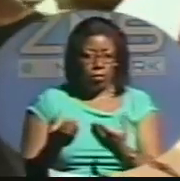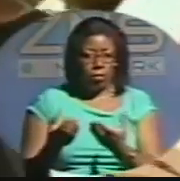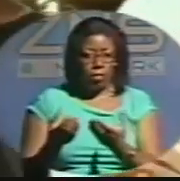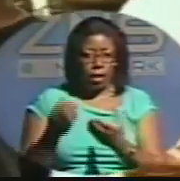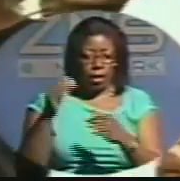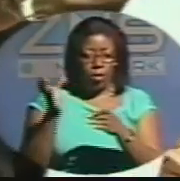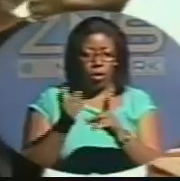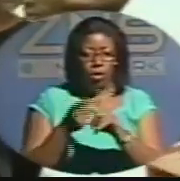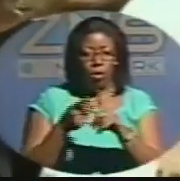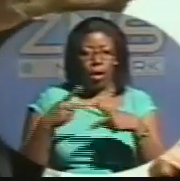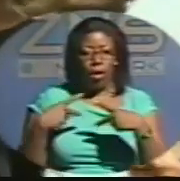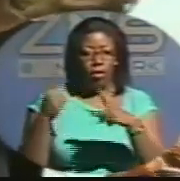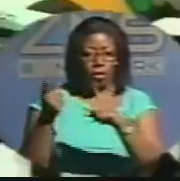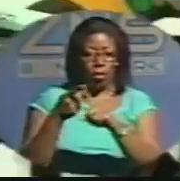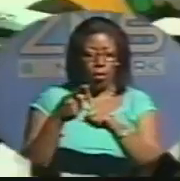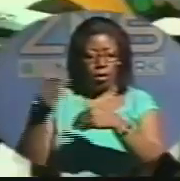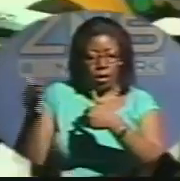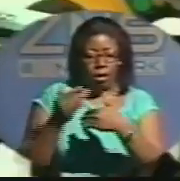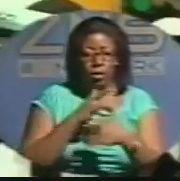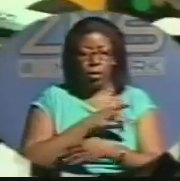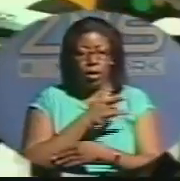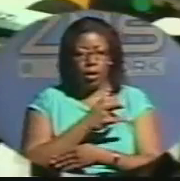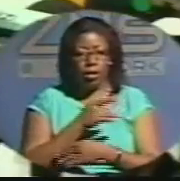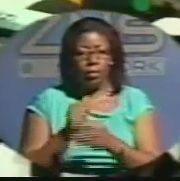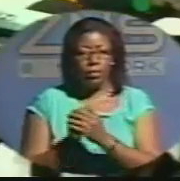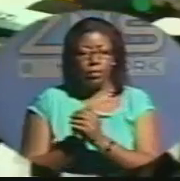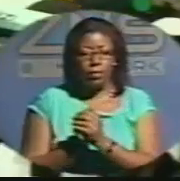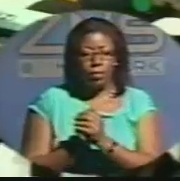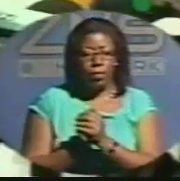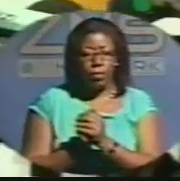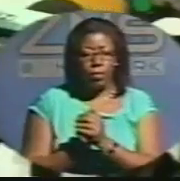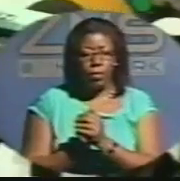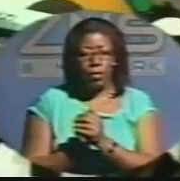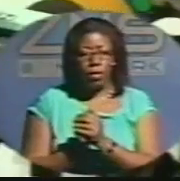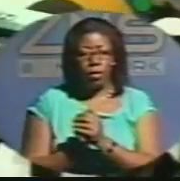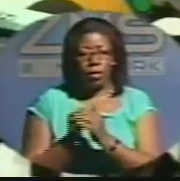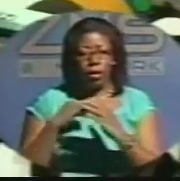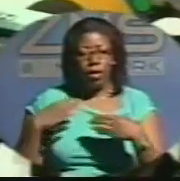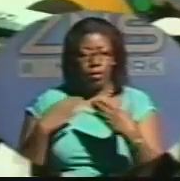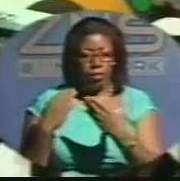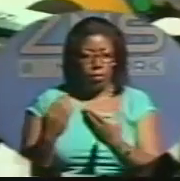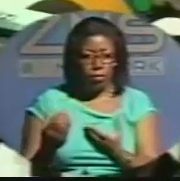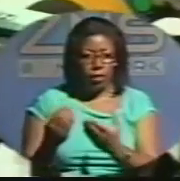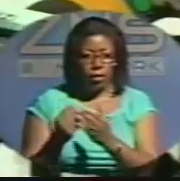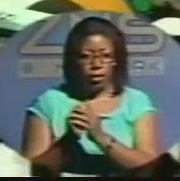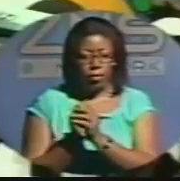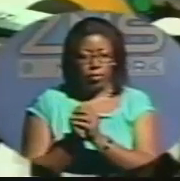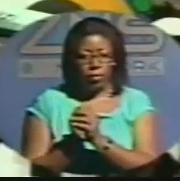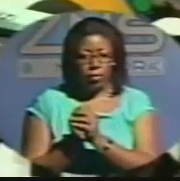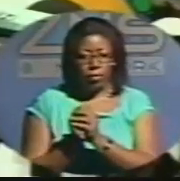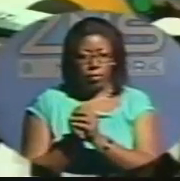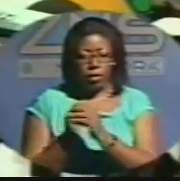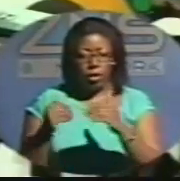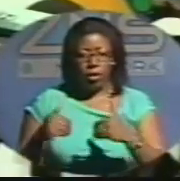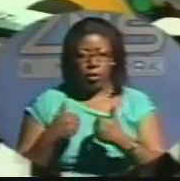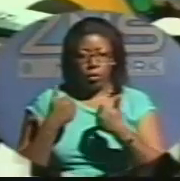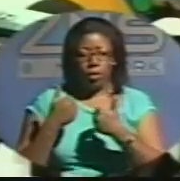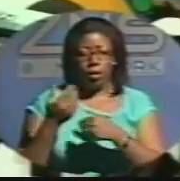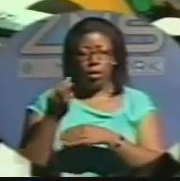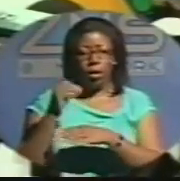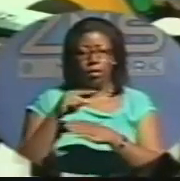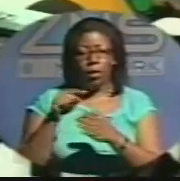goals near to Maynard's heart. In his memory, I commit to his cause, the youth of this